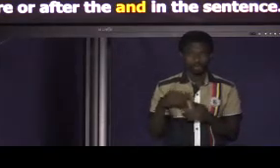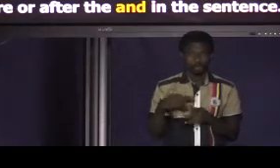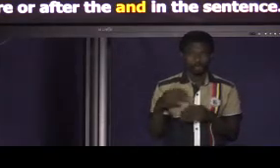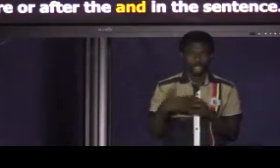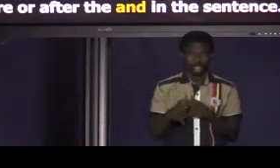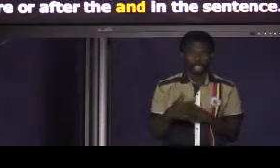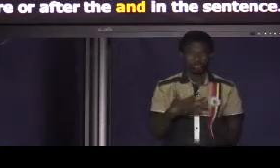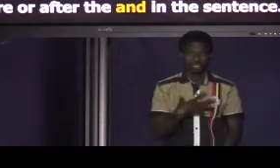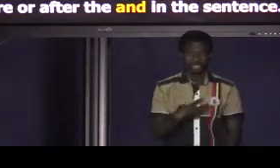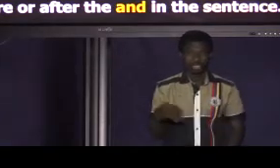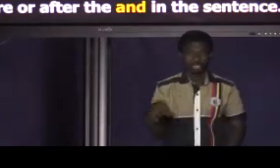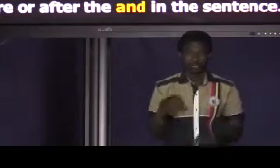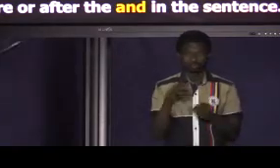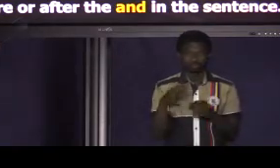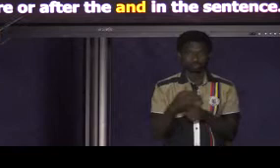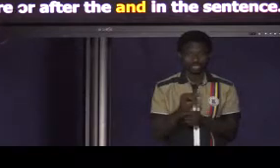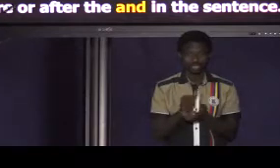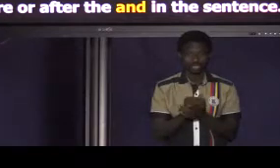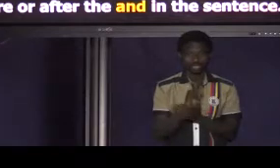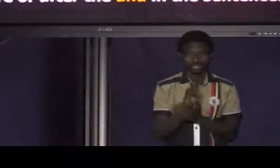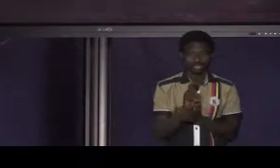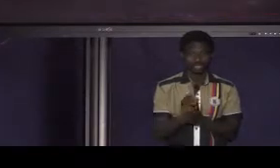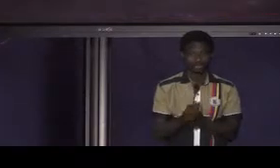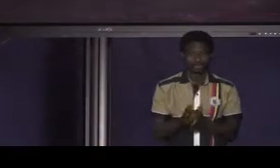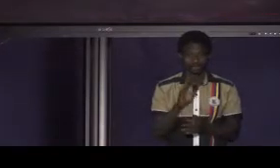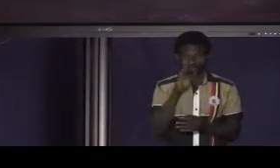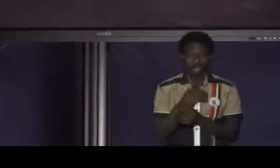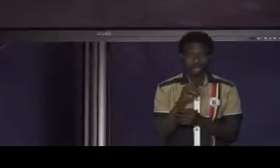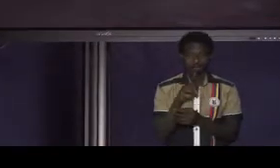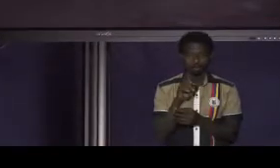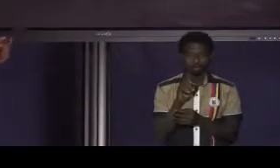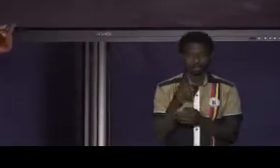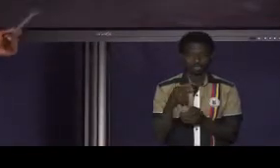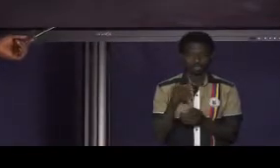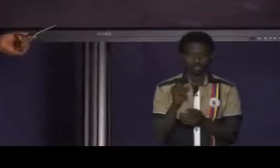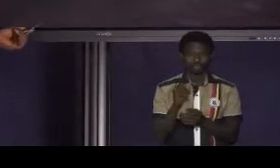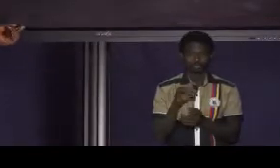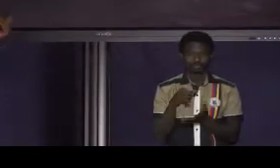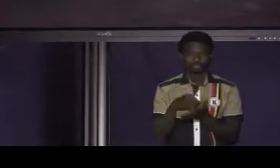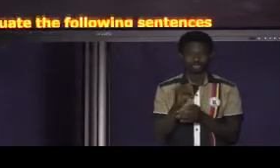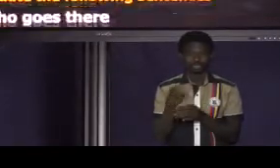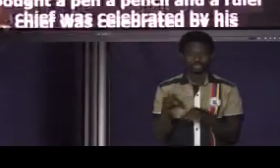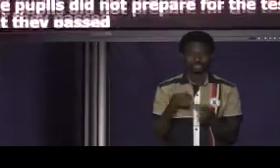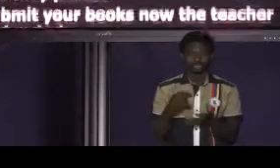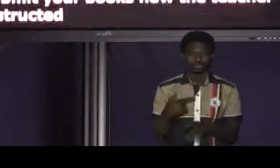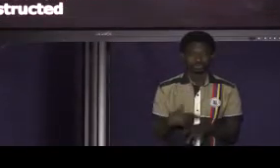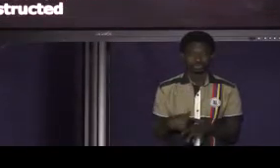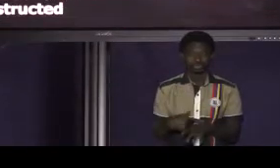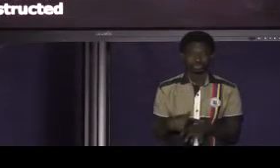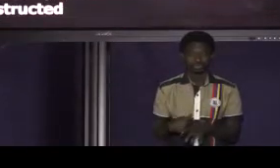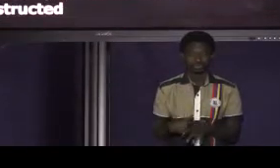and. Did you get that? Brilliant you. So it's activity time.